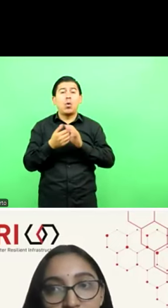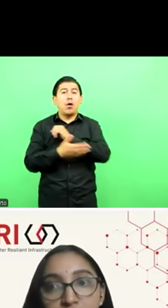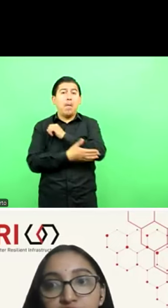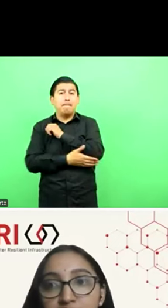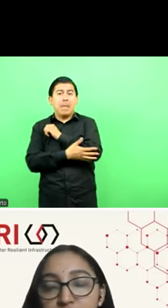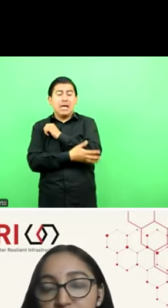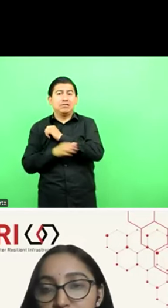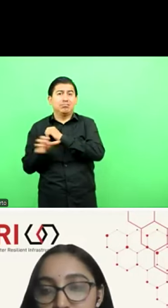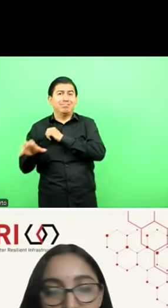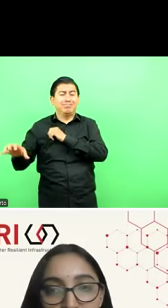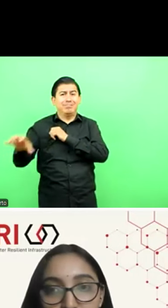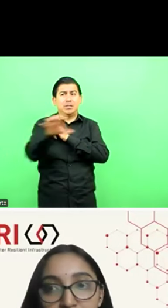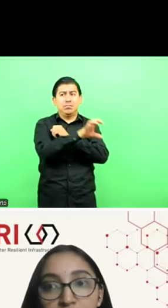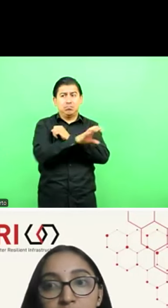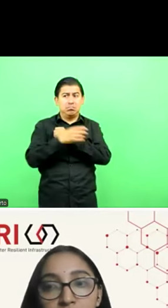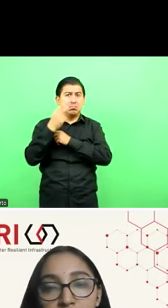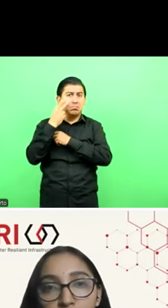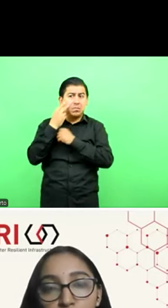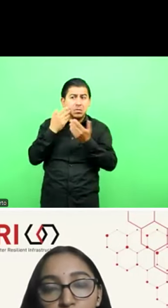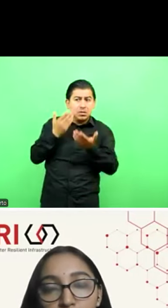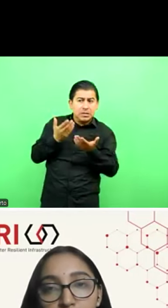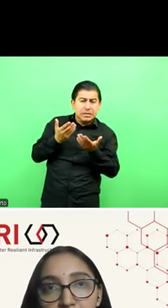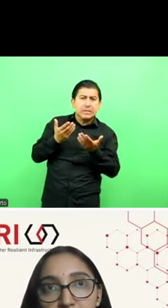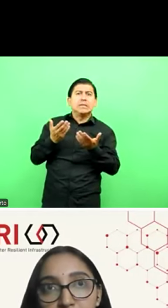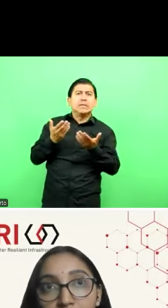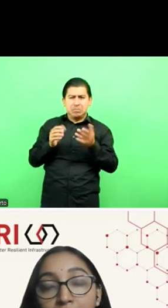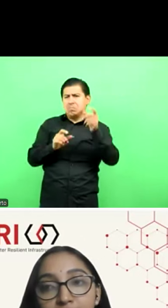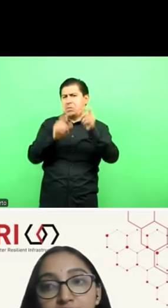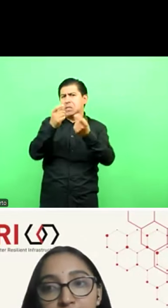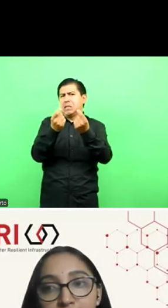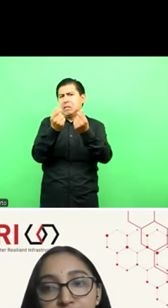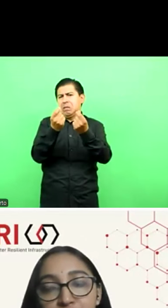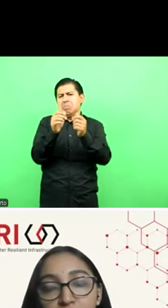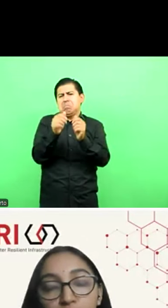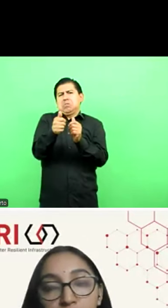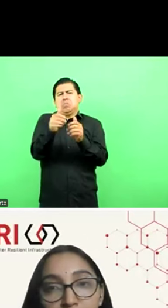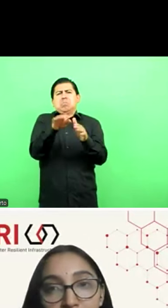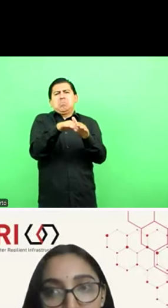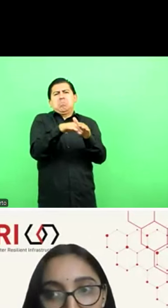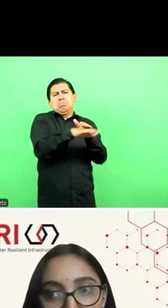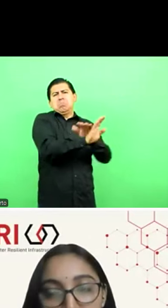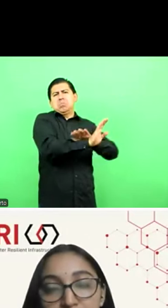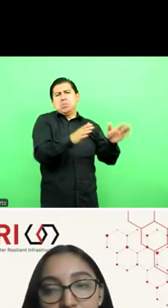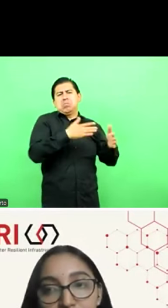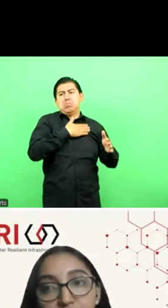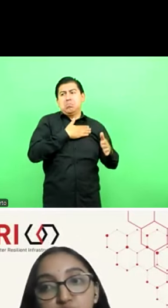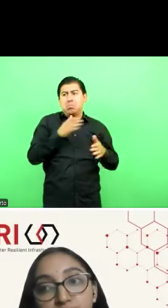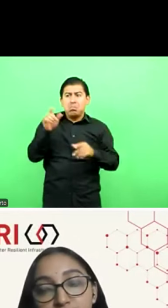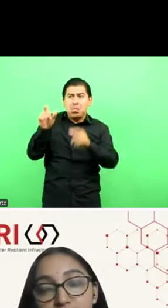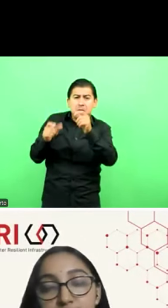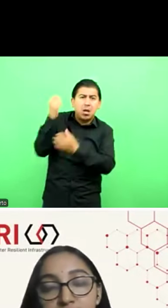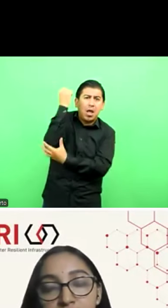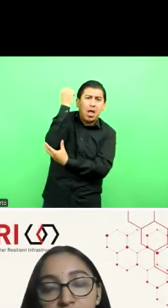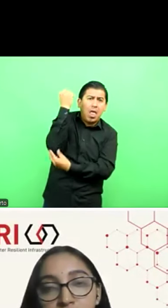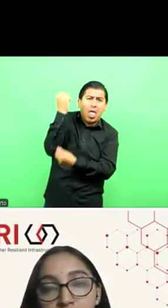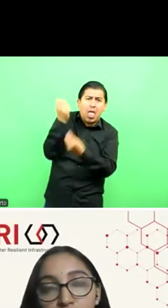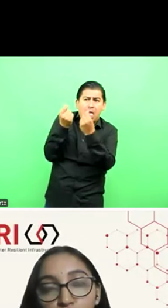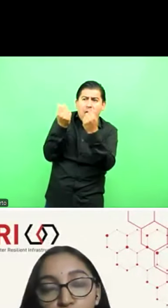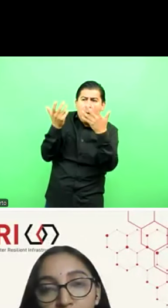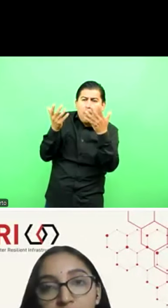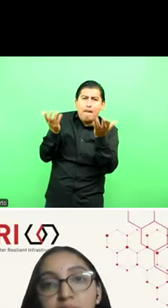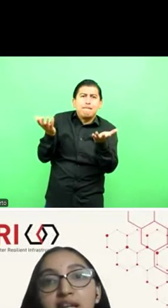existing infrastructure systems. Now, the added lens from a vulnerability perspective to it is